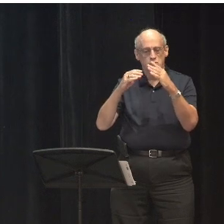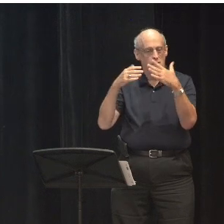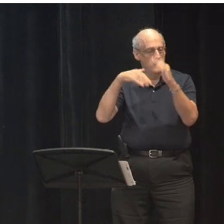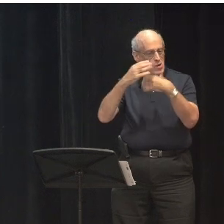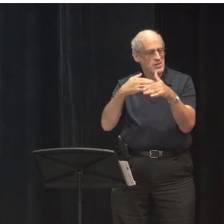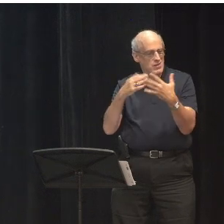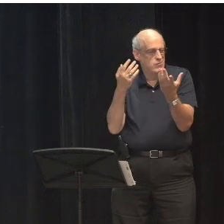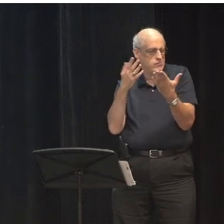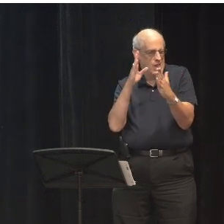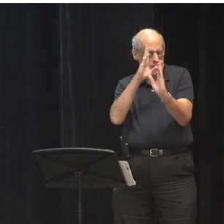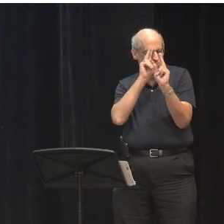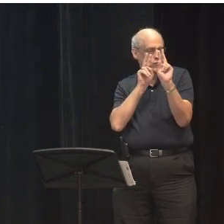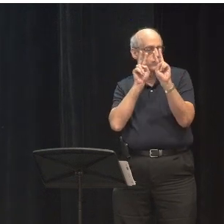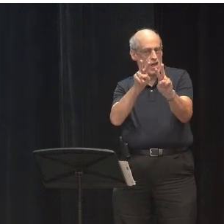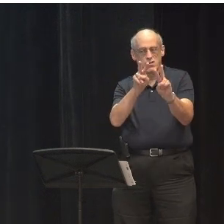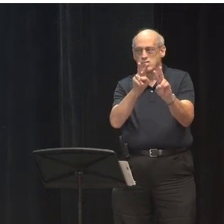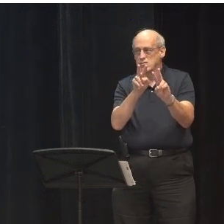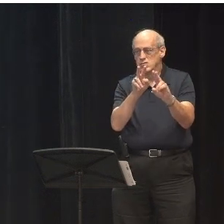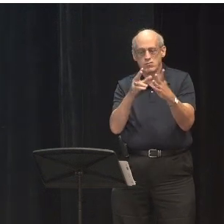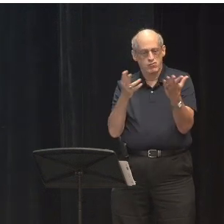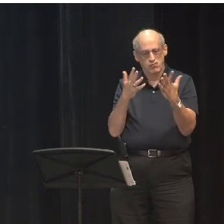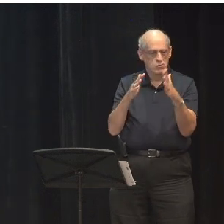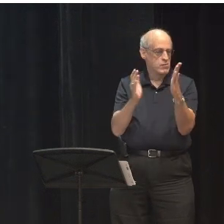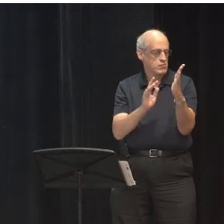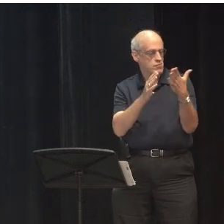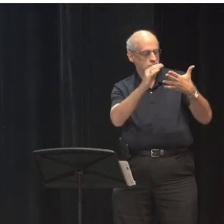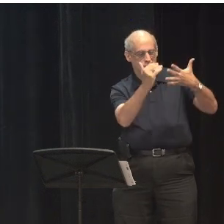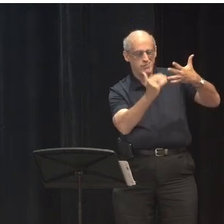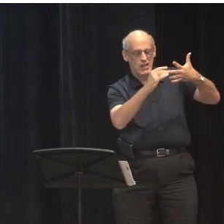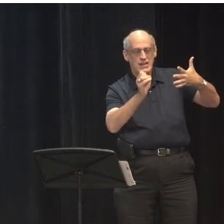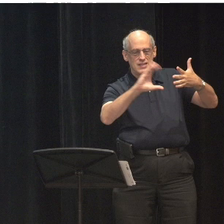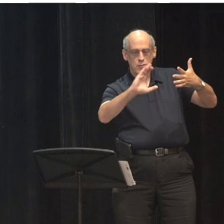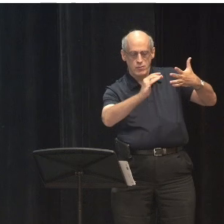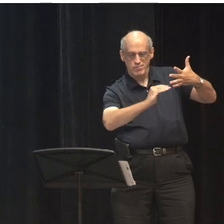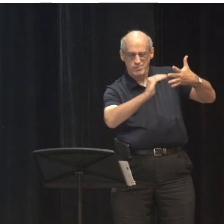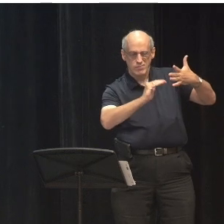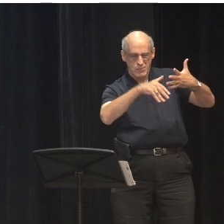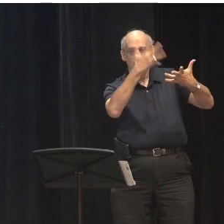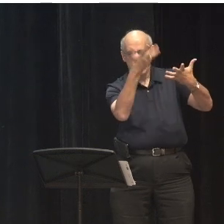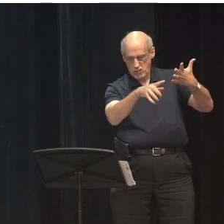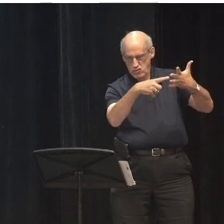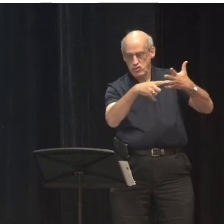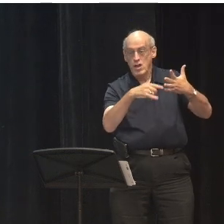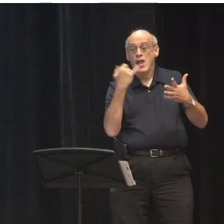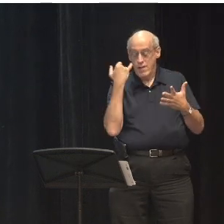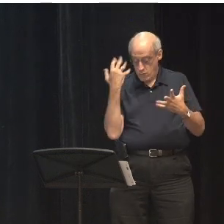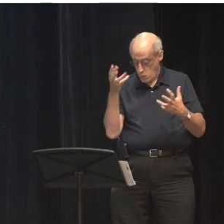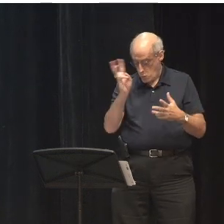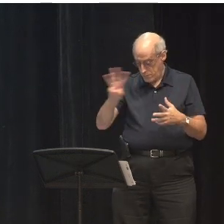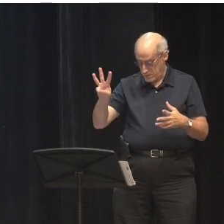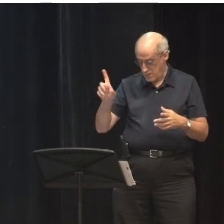is also anticipated for the middle of December of 2024. And if you need the website where